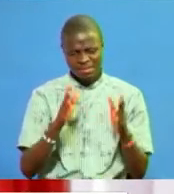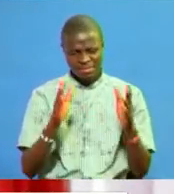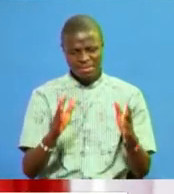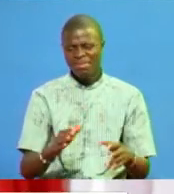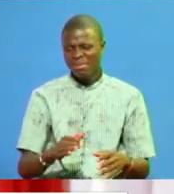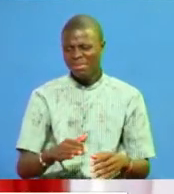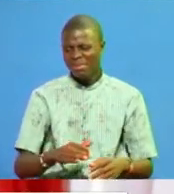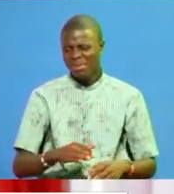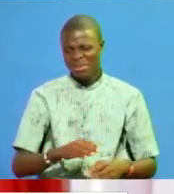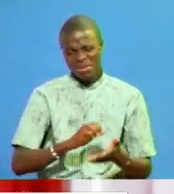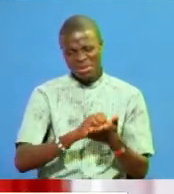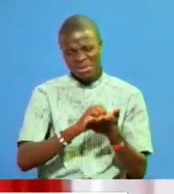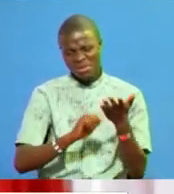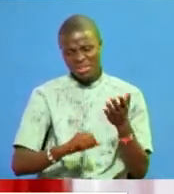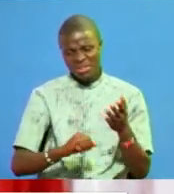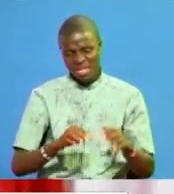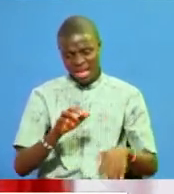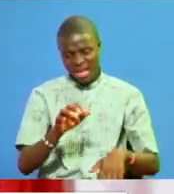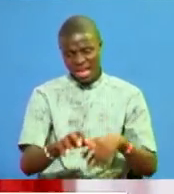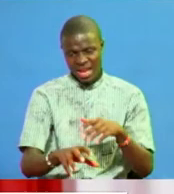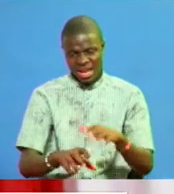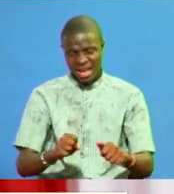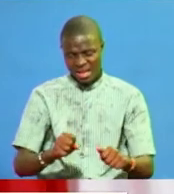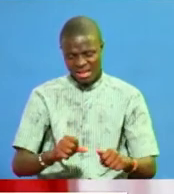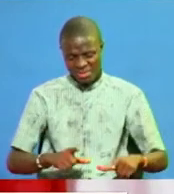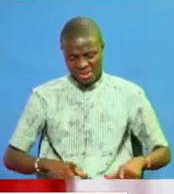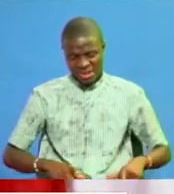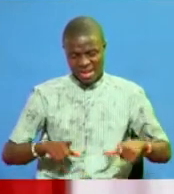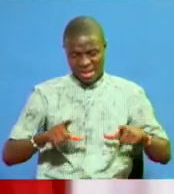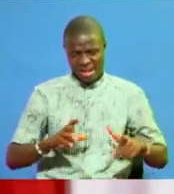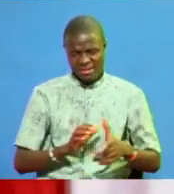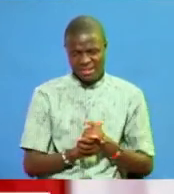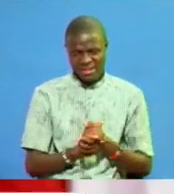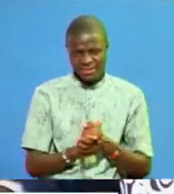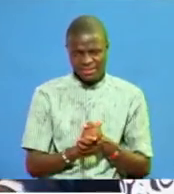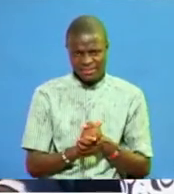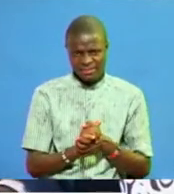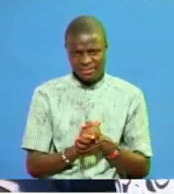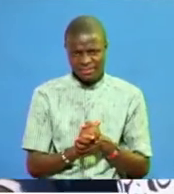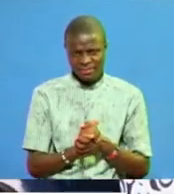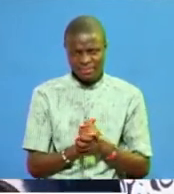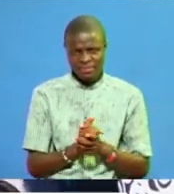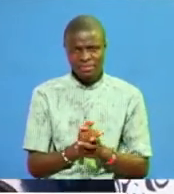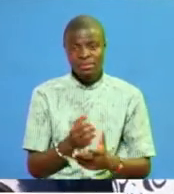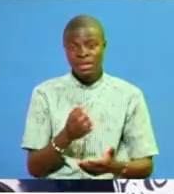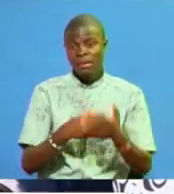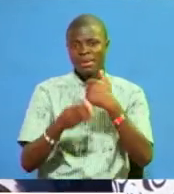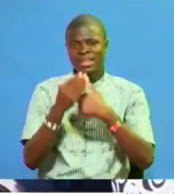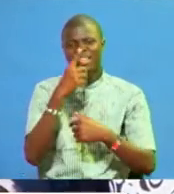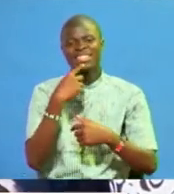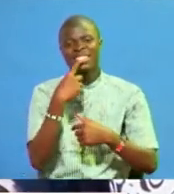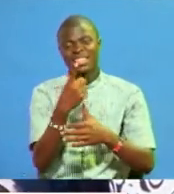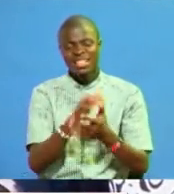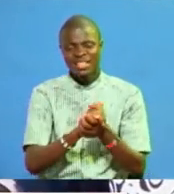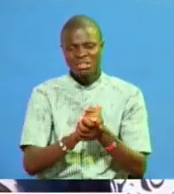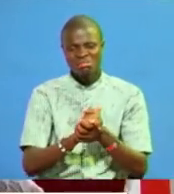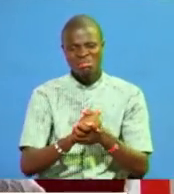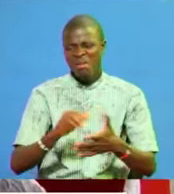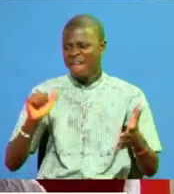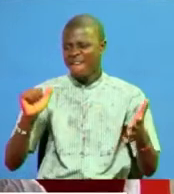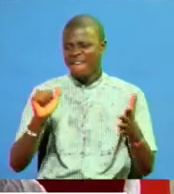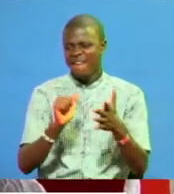wamepoteza mifugo yao, wamepoteza maisha yao. The president said he has ordered a